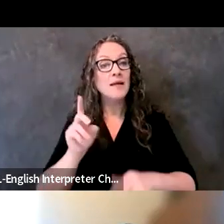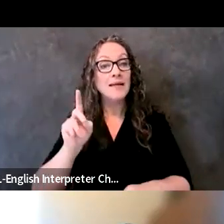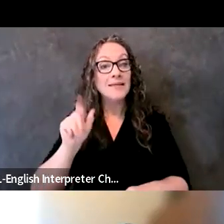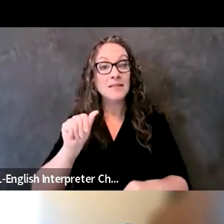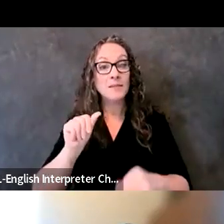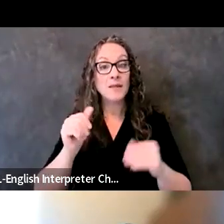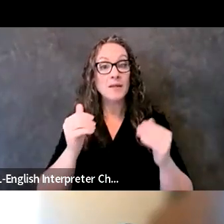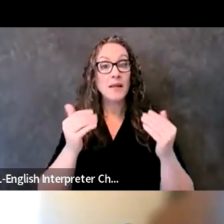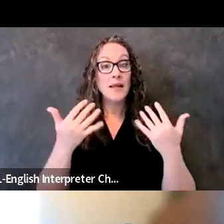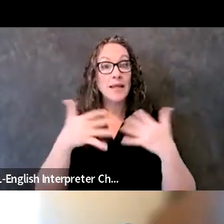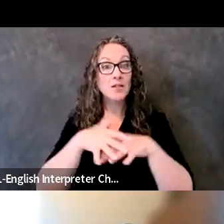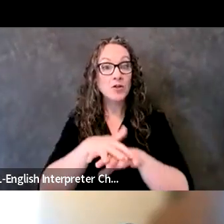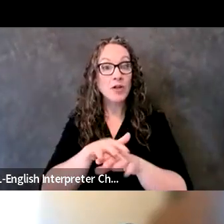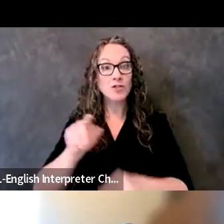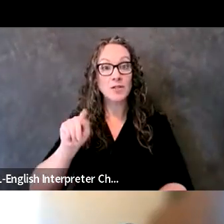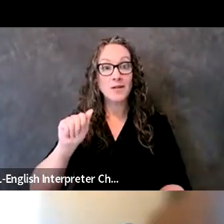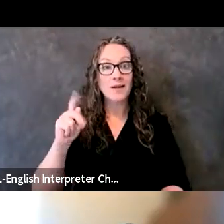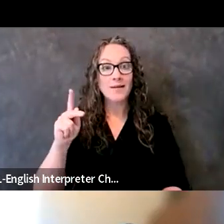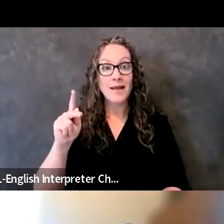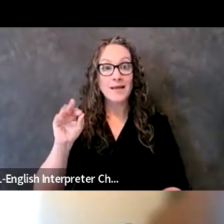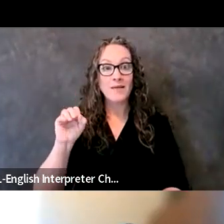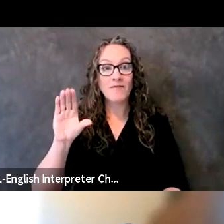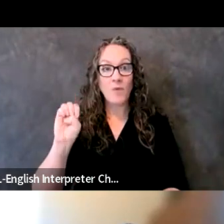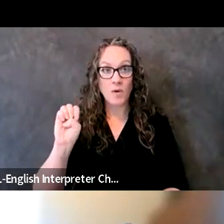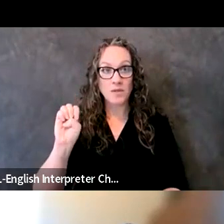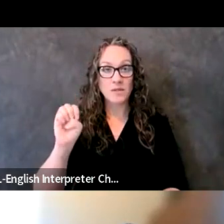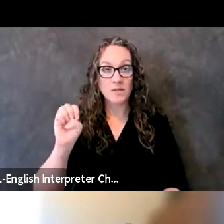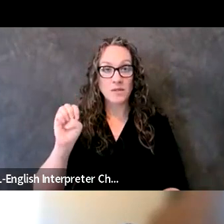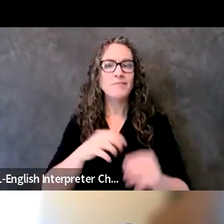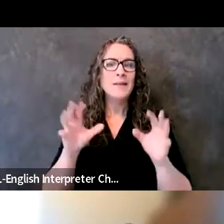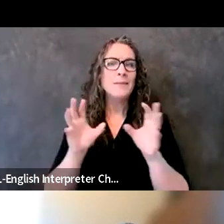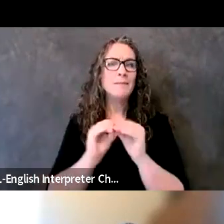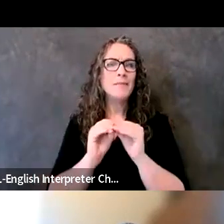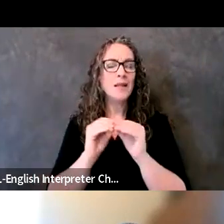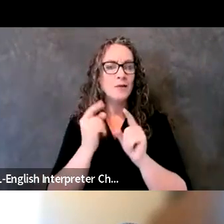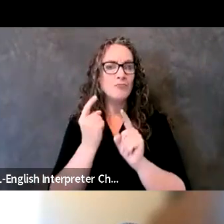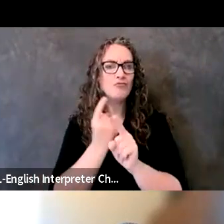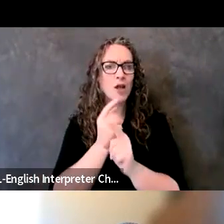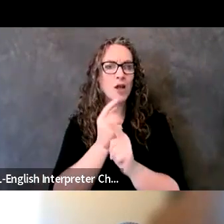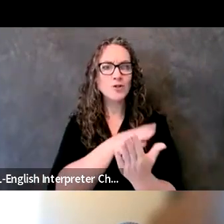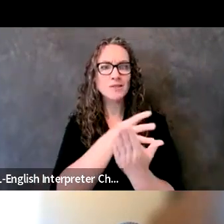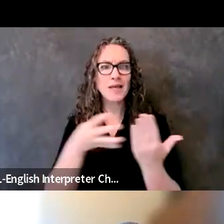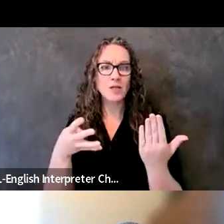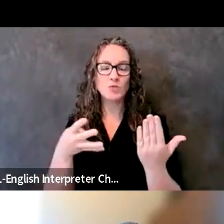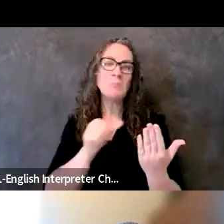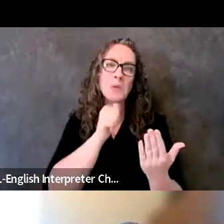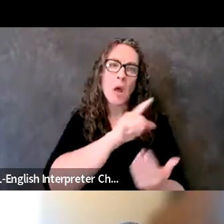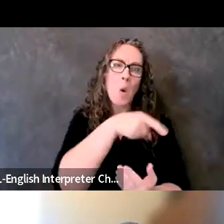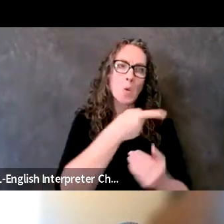force. This task force meets regularly outside of disasters, and this includes all of